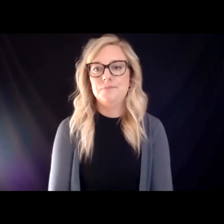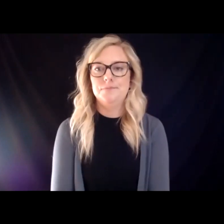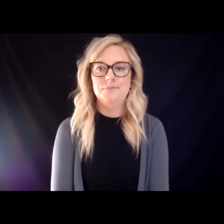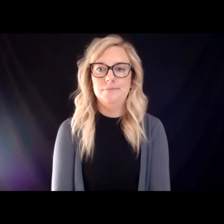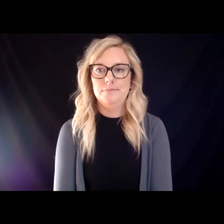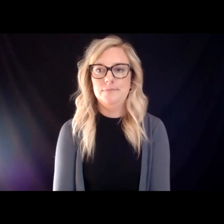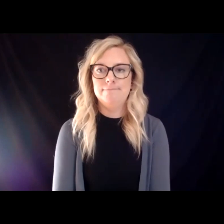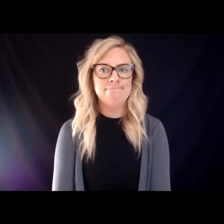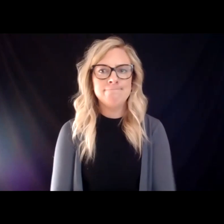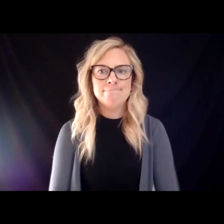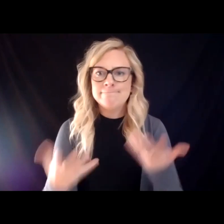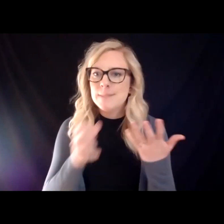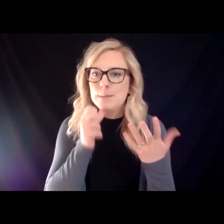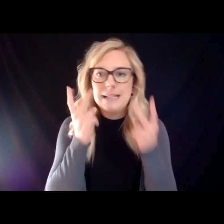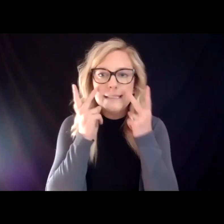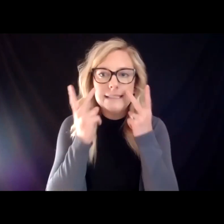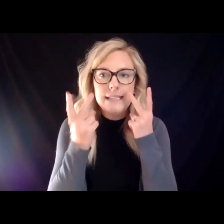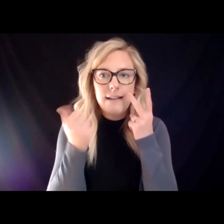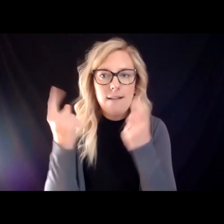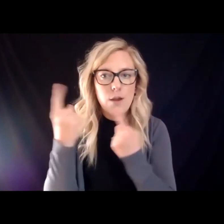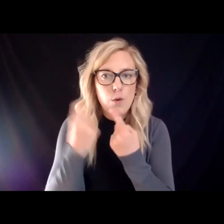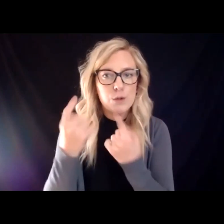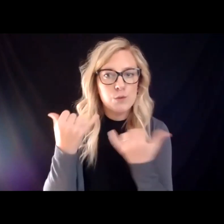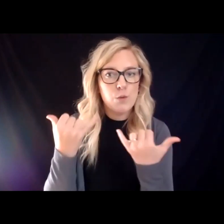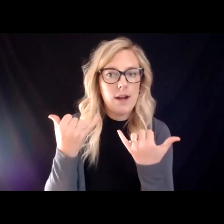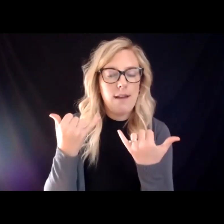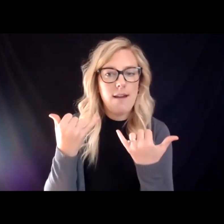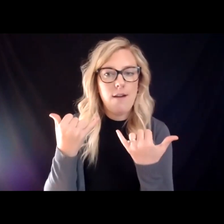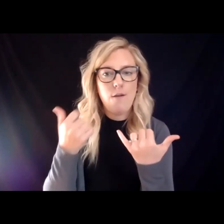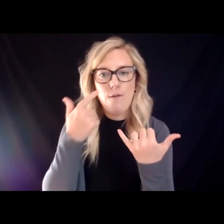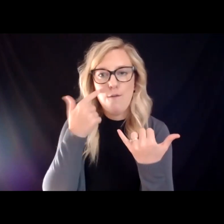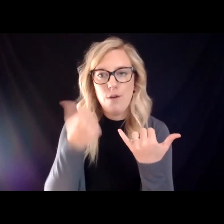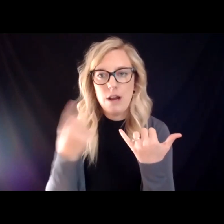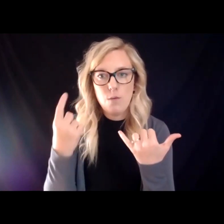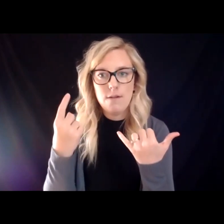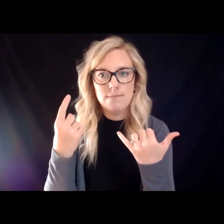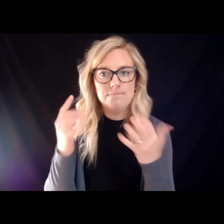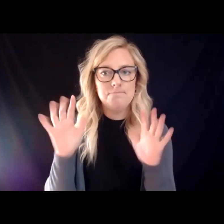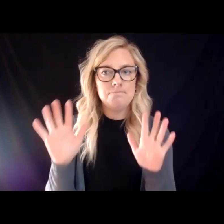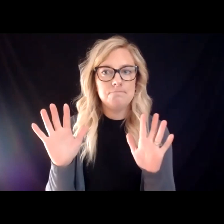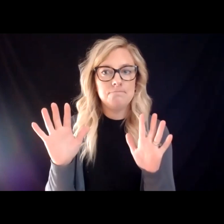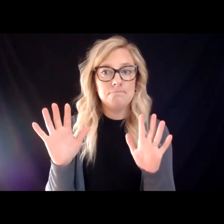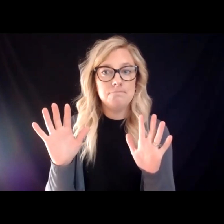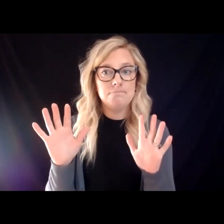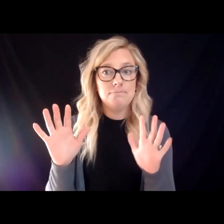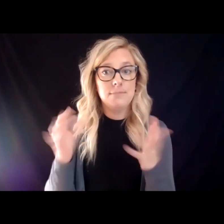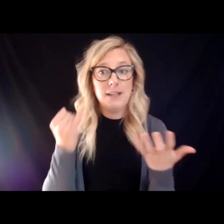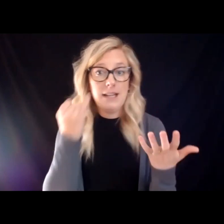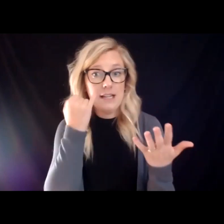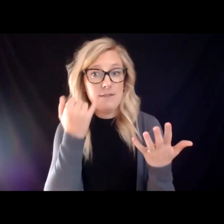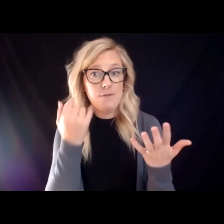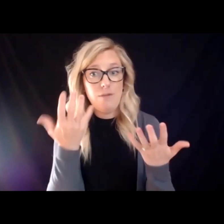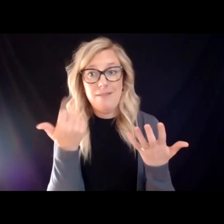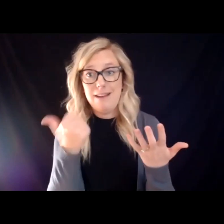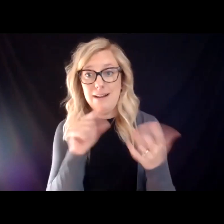I don't know if there are any questions right now for our pastor, for Margaret, anything you want to know about the work that they're doing.